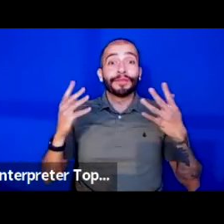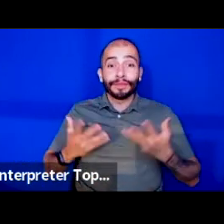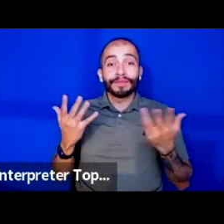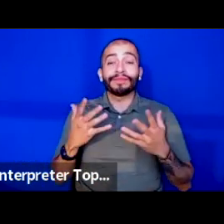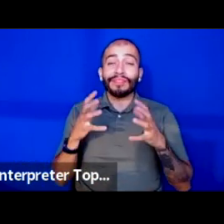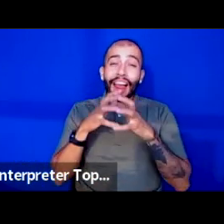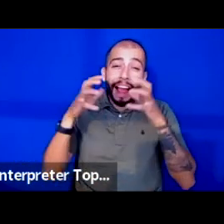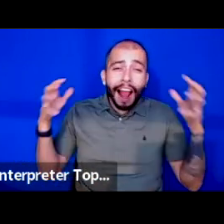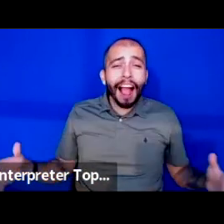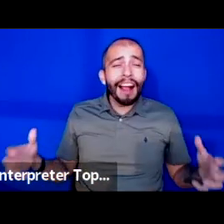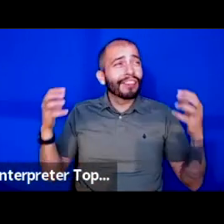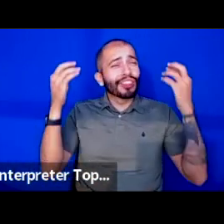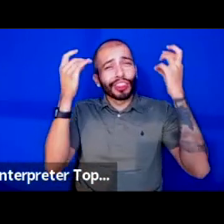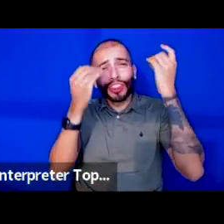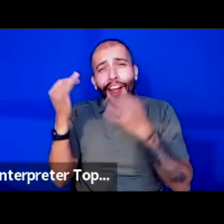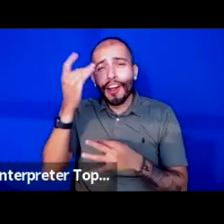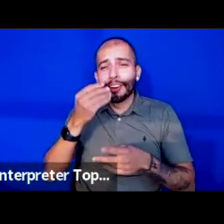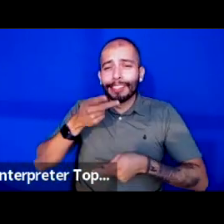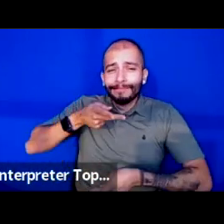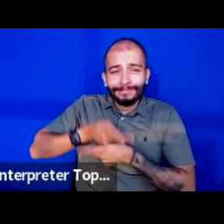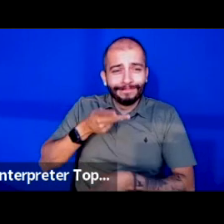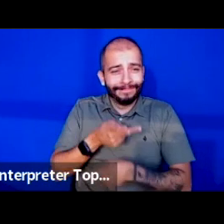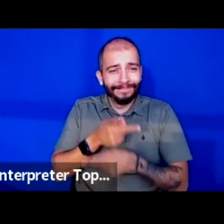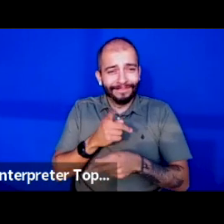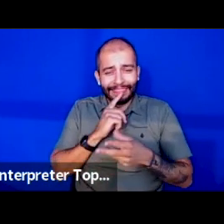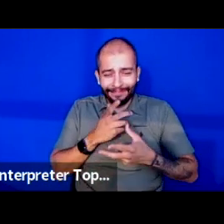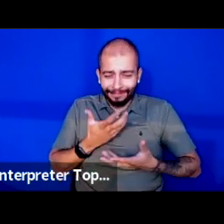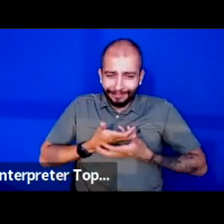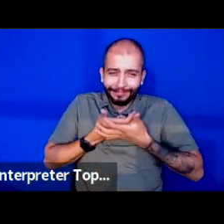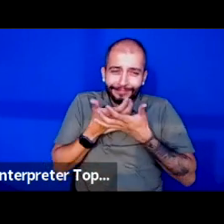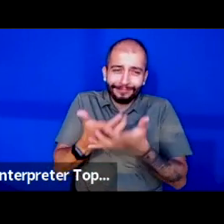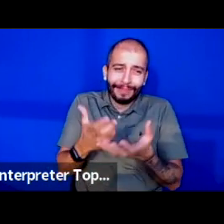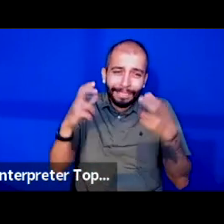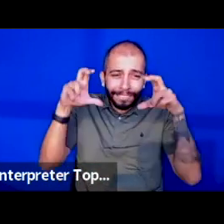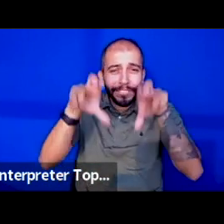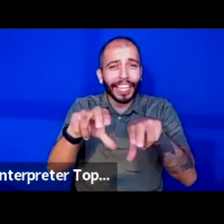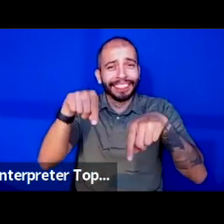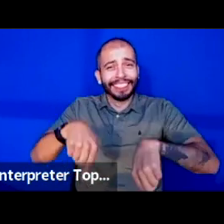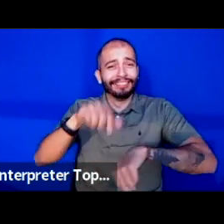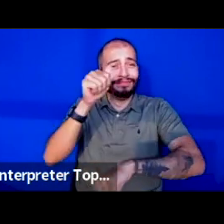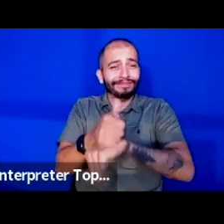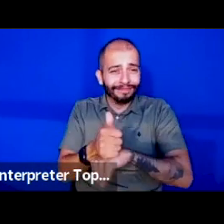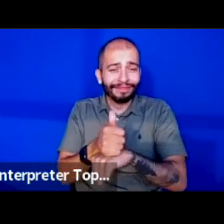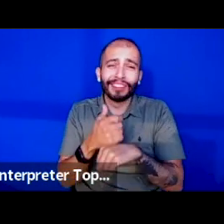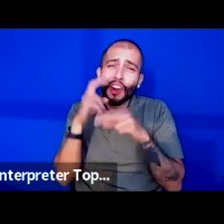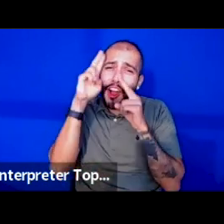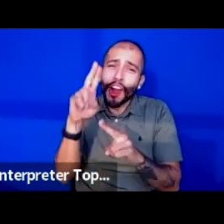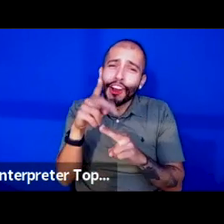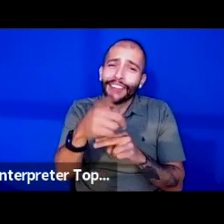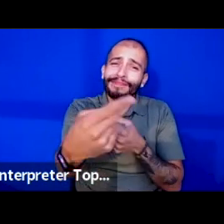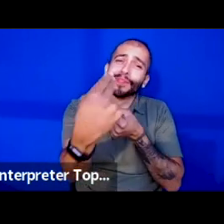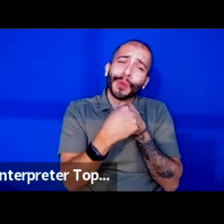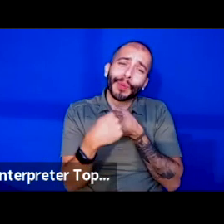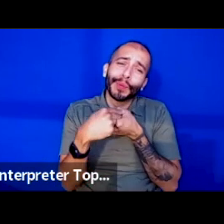would be super honored to have you join us for one class, a couple of classes, or the entire series. We did it, design it